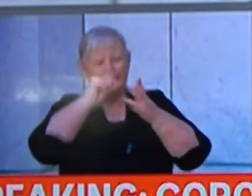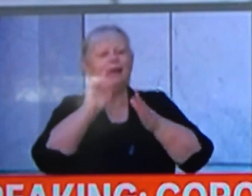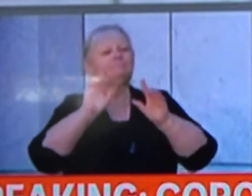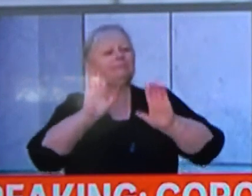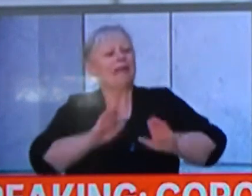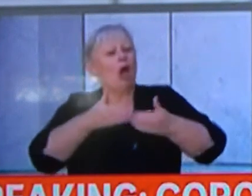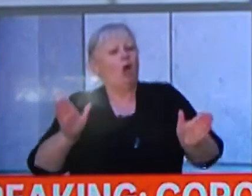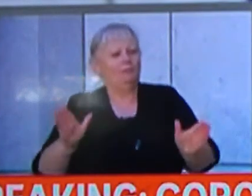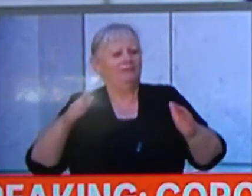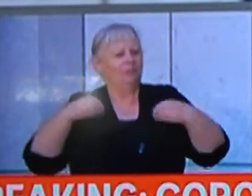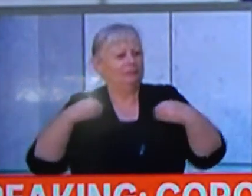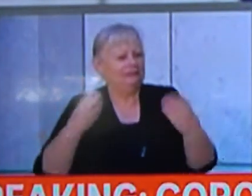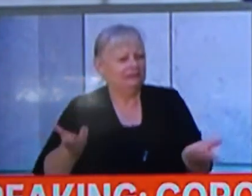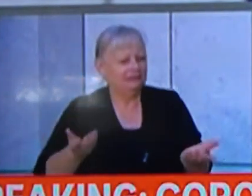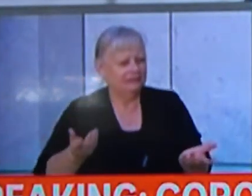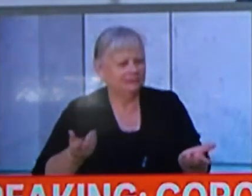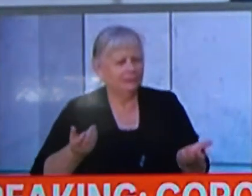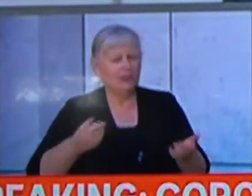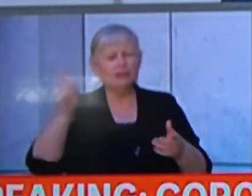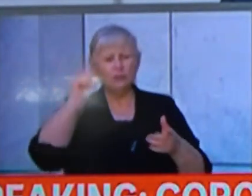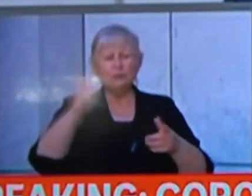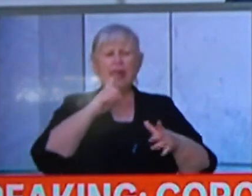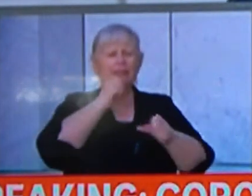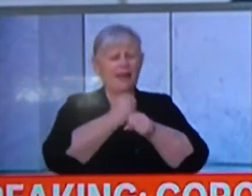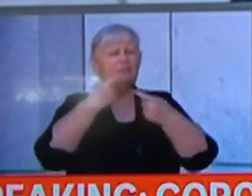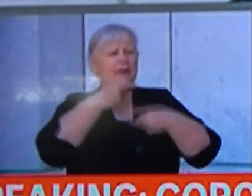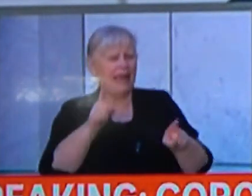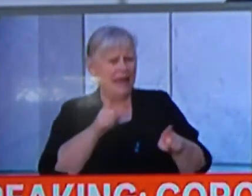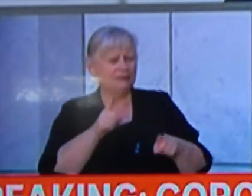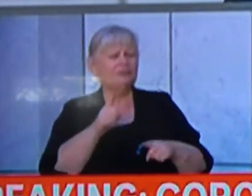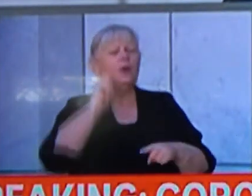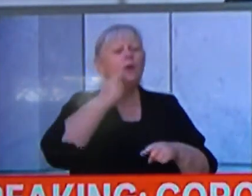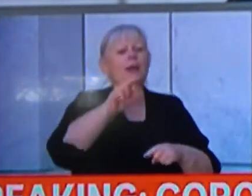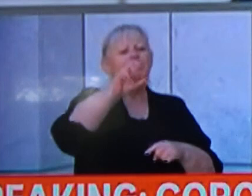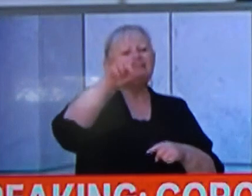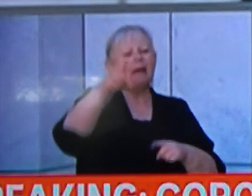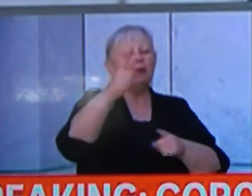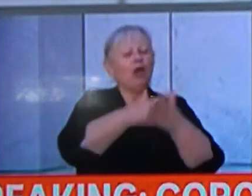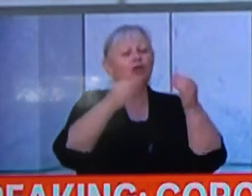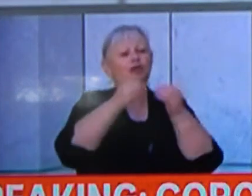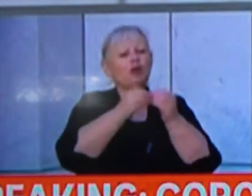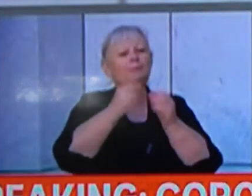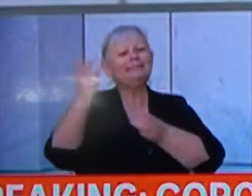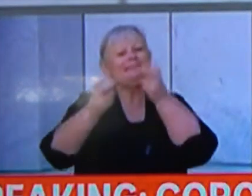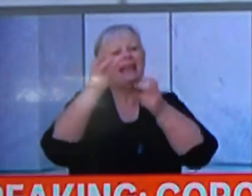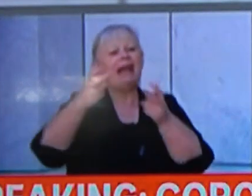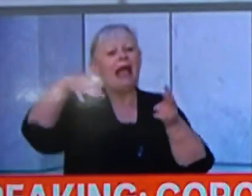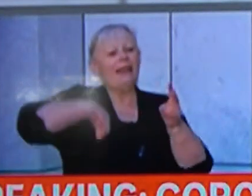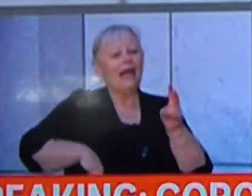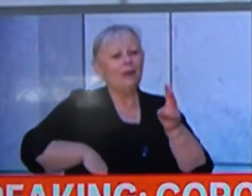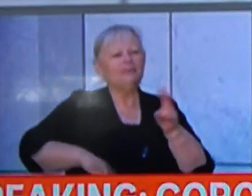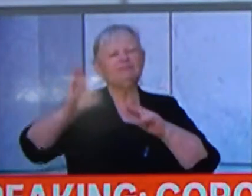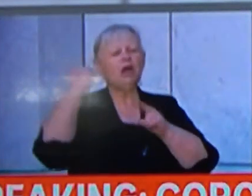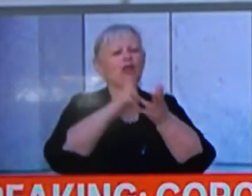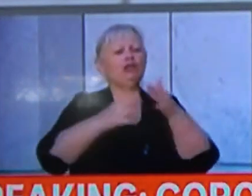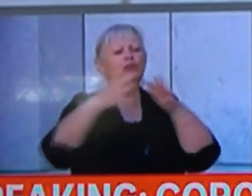business. Today, the government is announcing the doubling of the job seeker allowance, formerly known